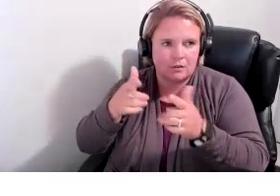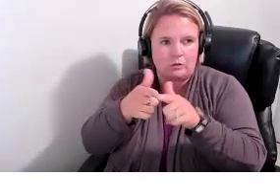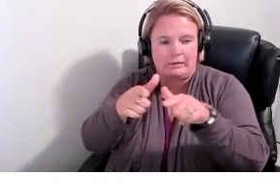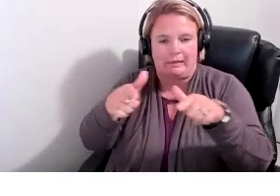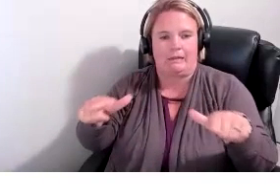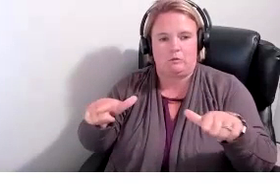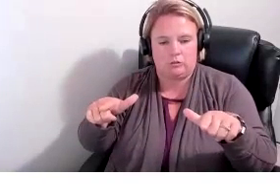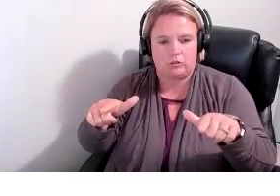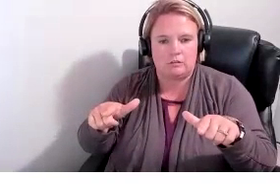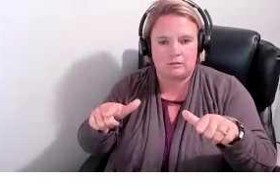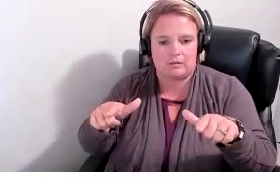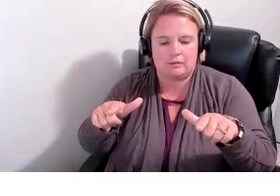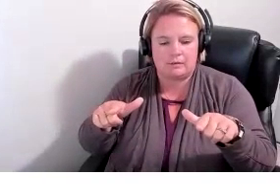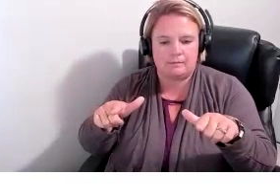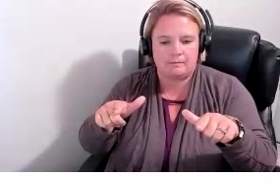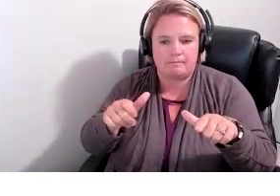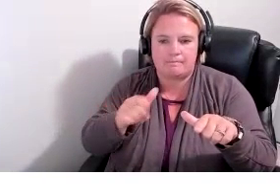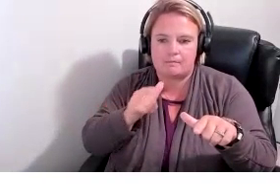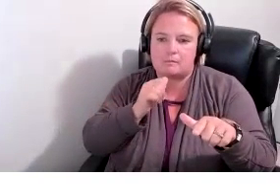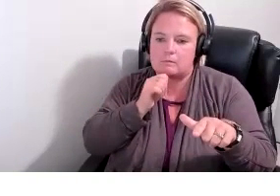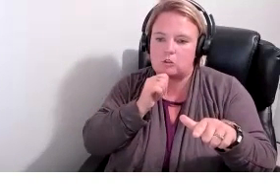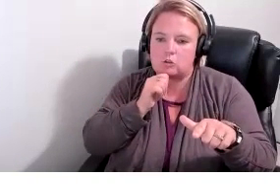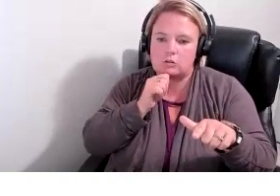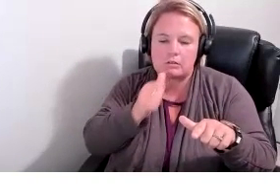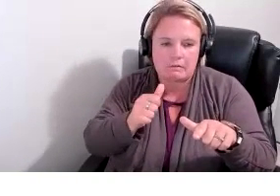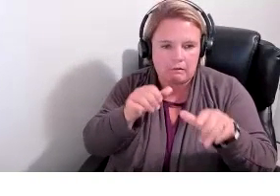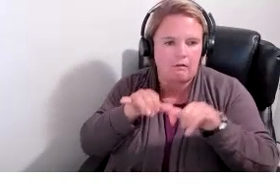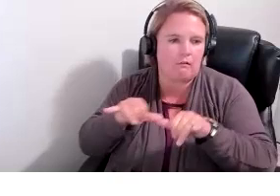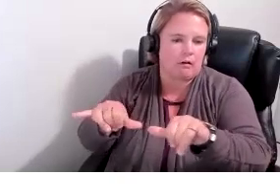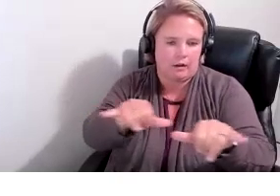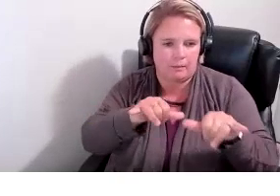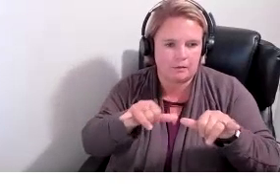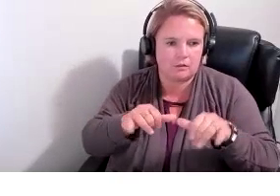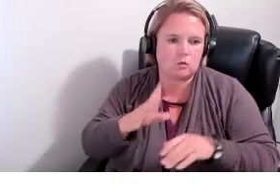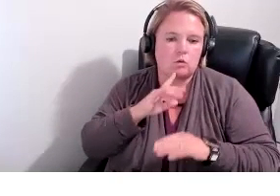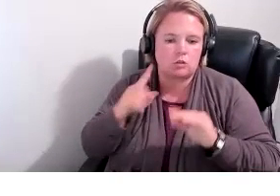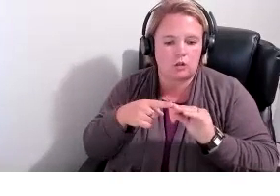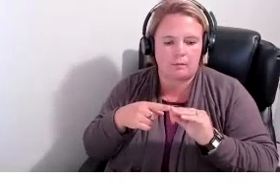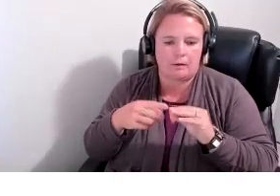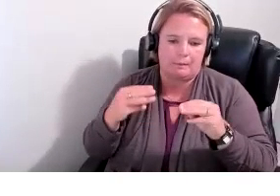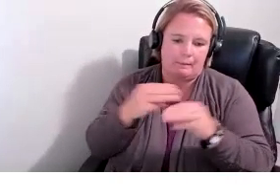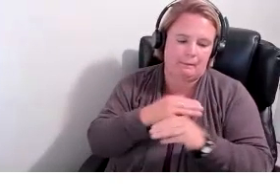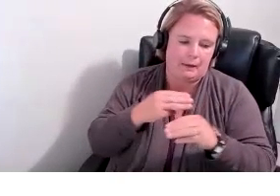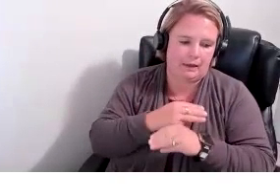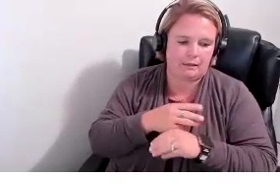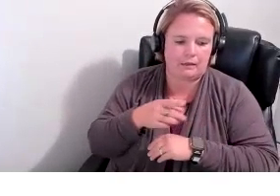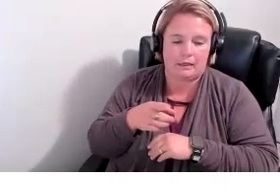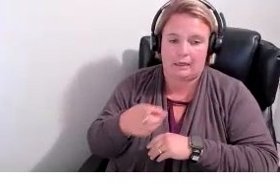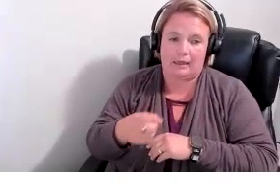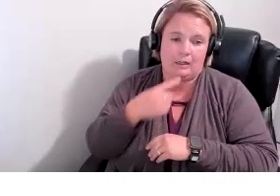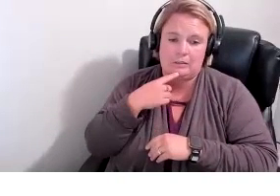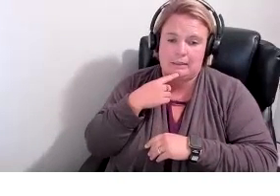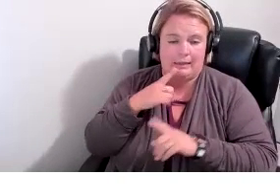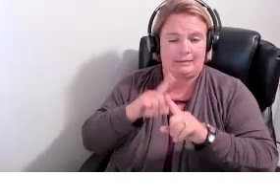languages that are not common. You know, like when somebody's talking about math and I'll say you're speaking a whole nother